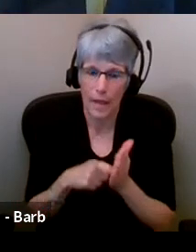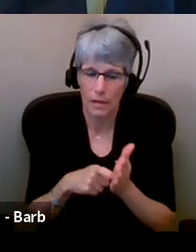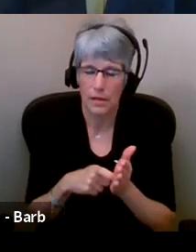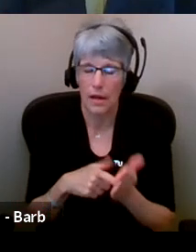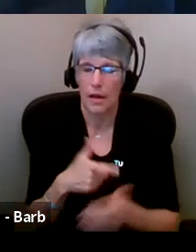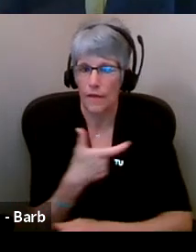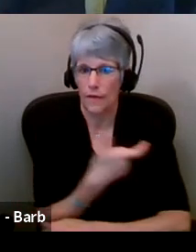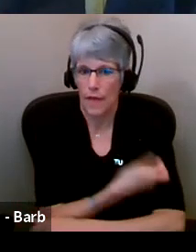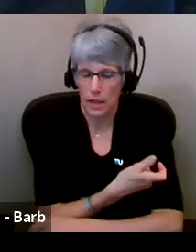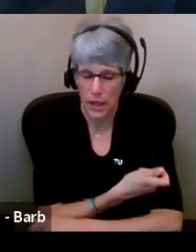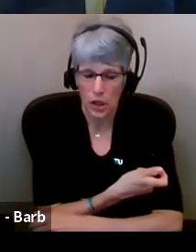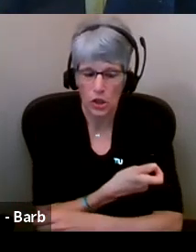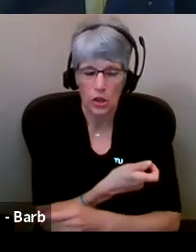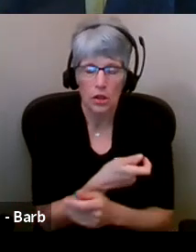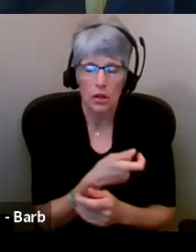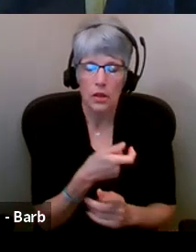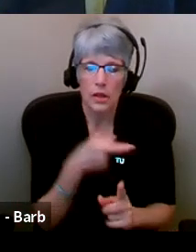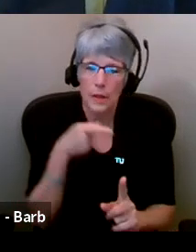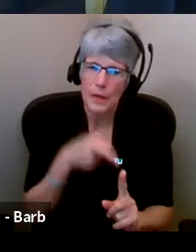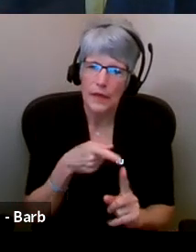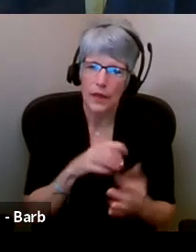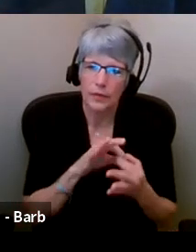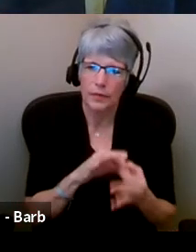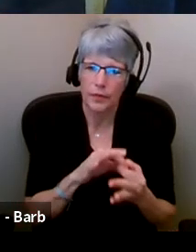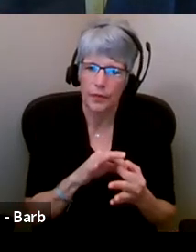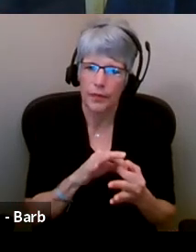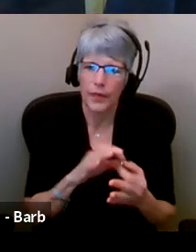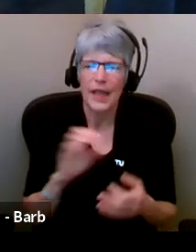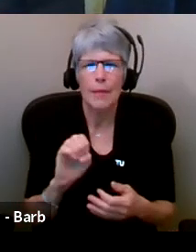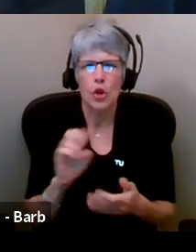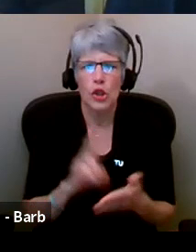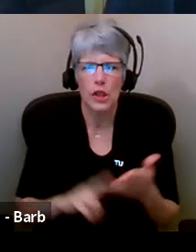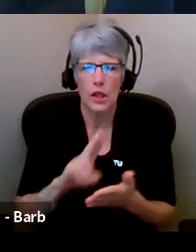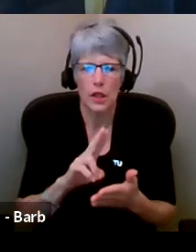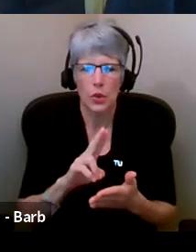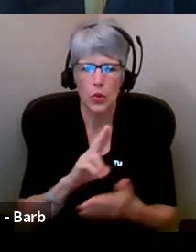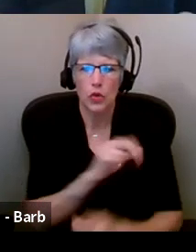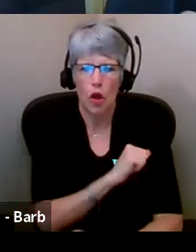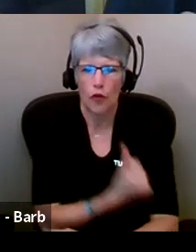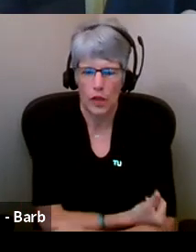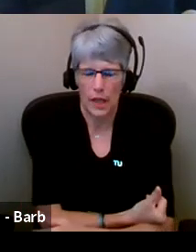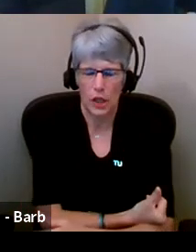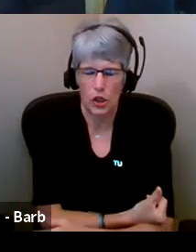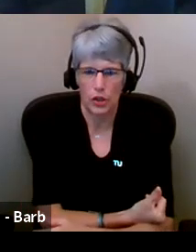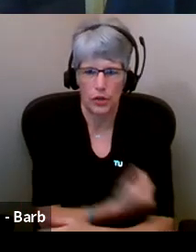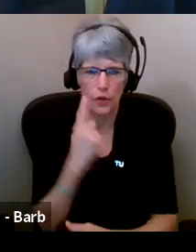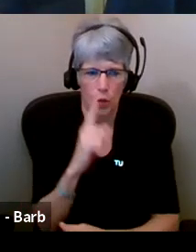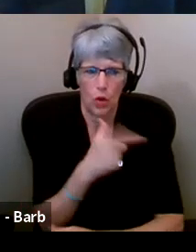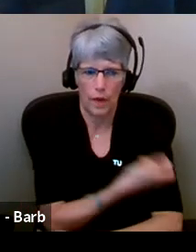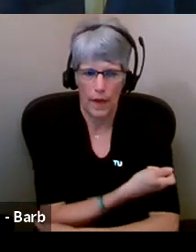vaccinations, specifically in reference to the emergency use authorization for the